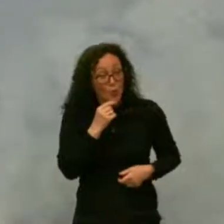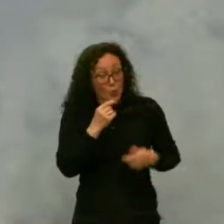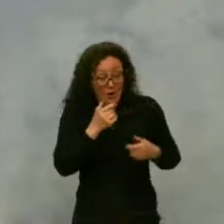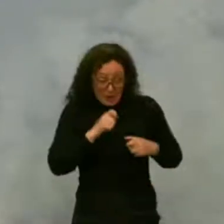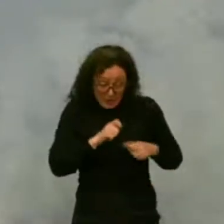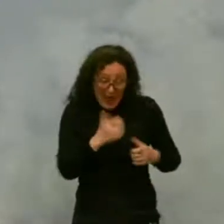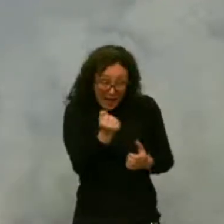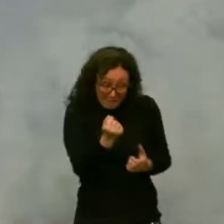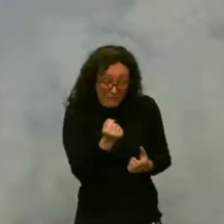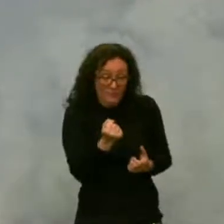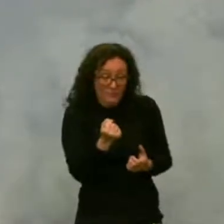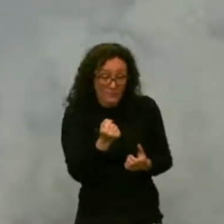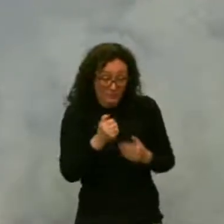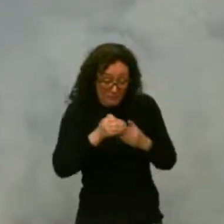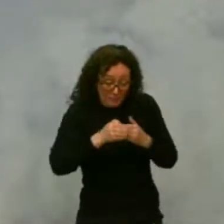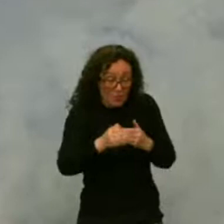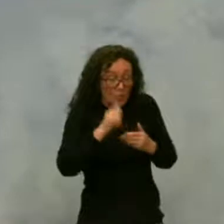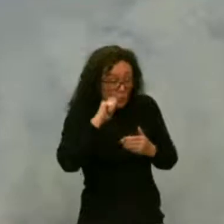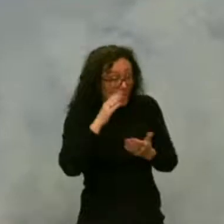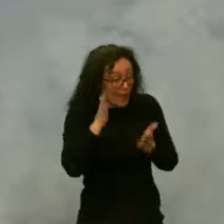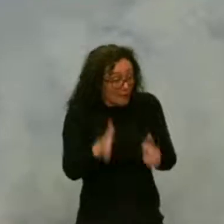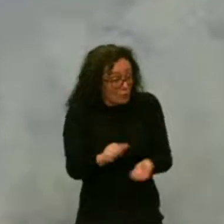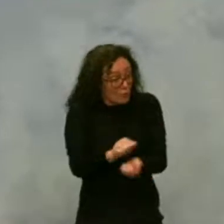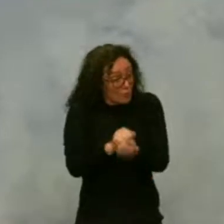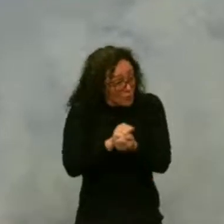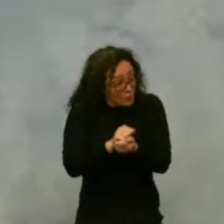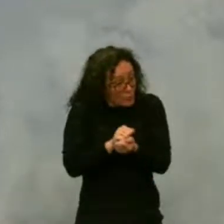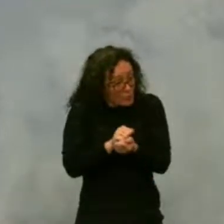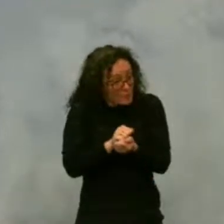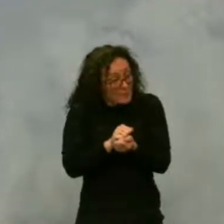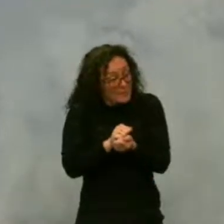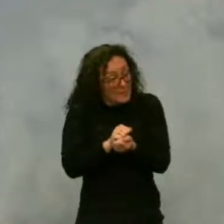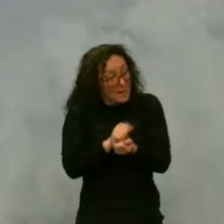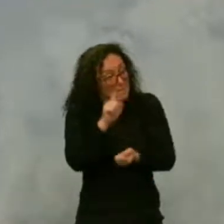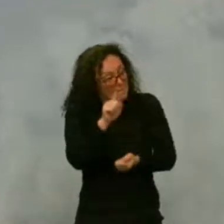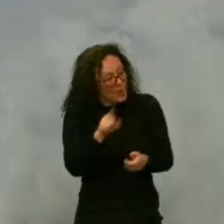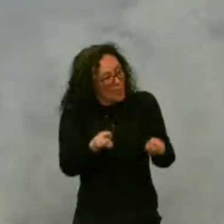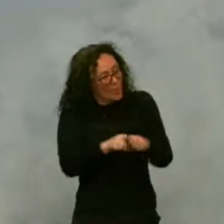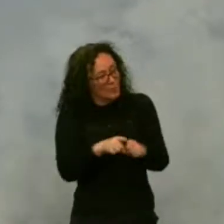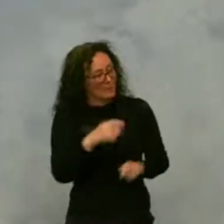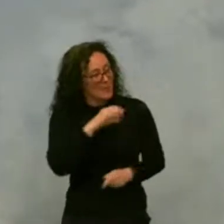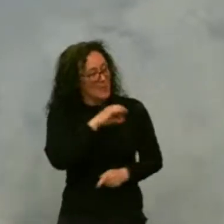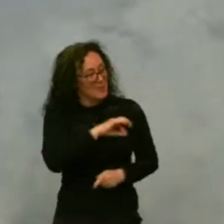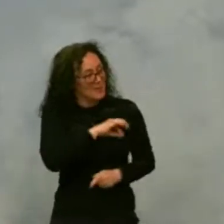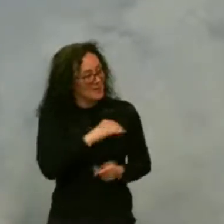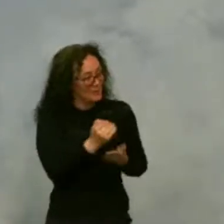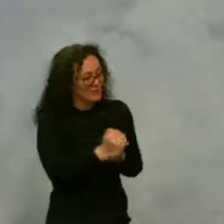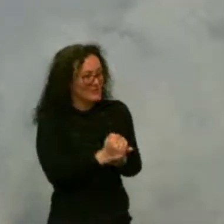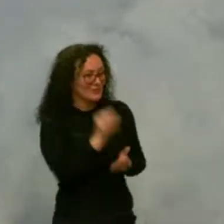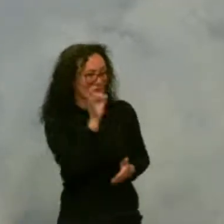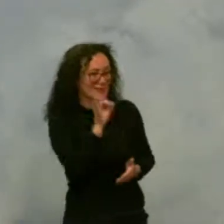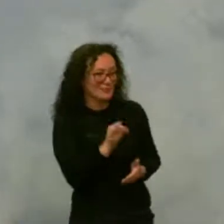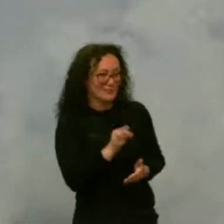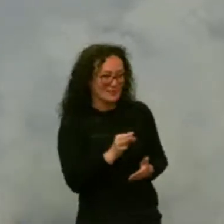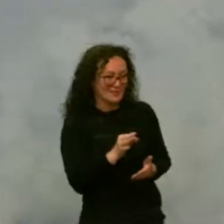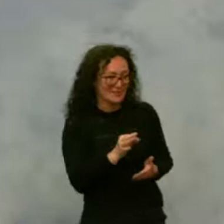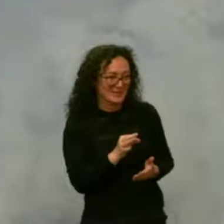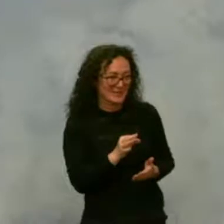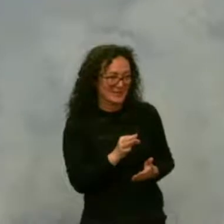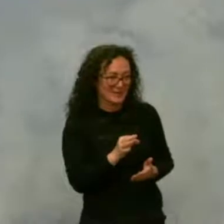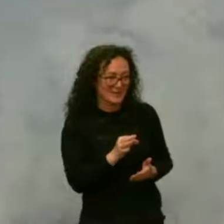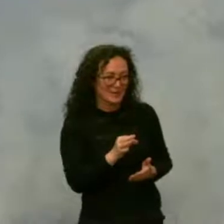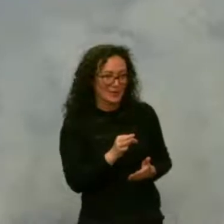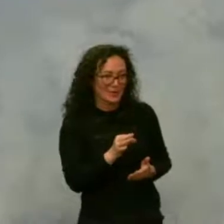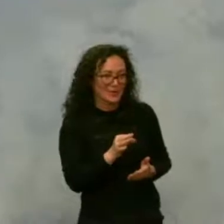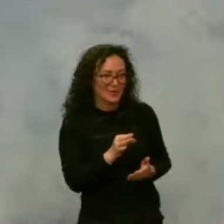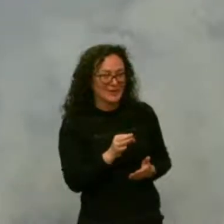take, and that means that we still have the benefit of saving interest by not taking borrowing before we need it.